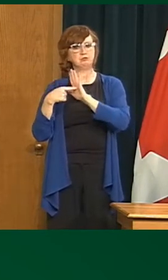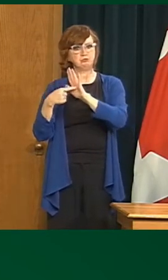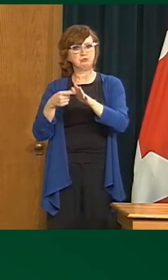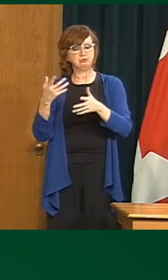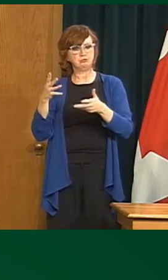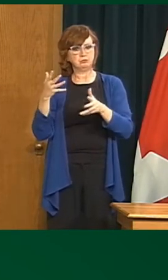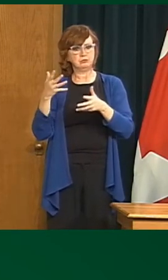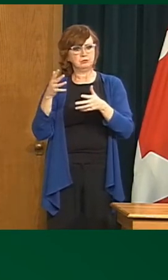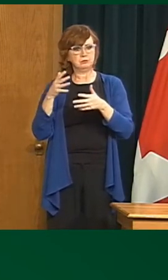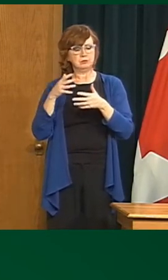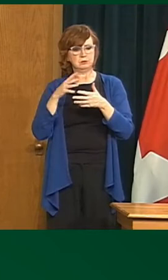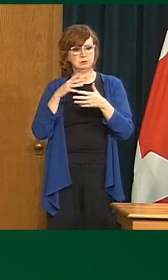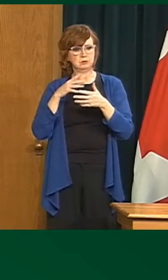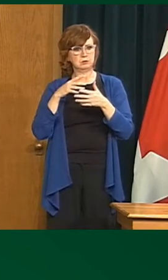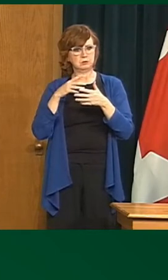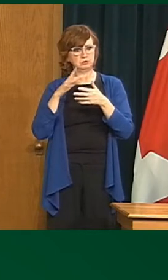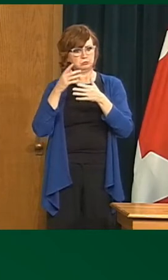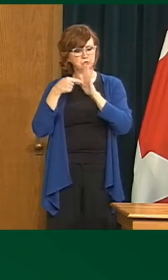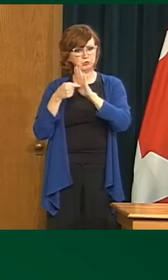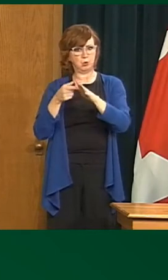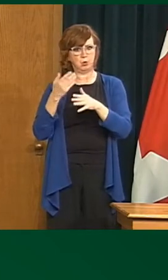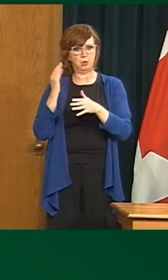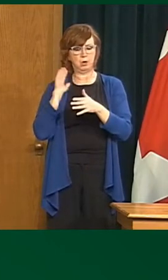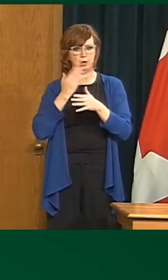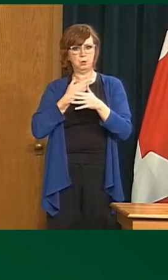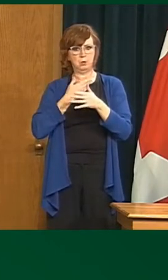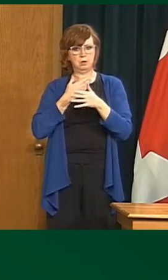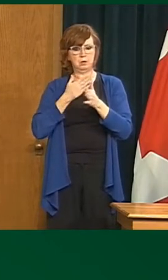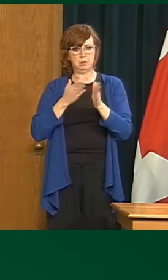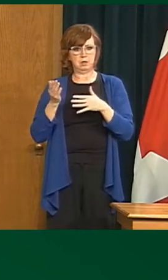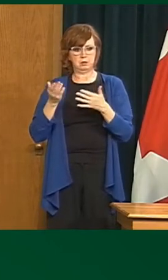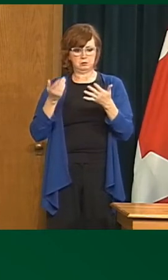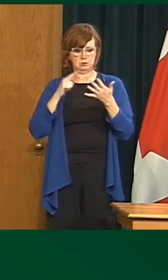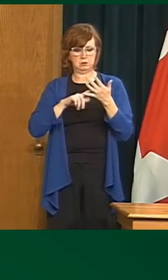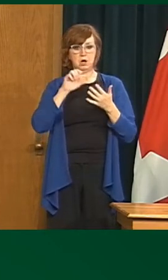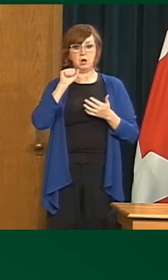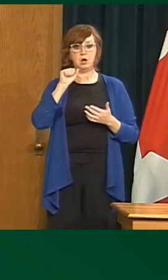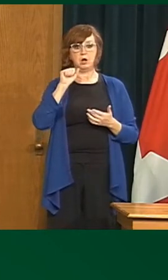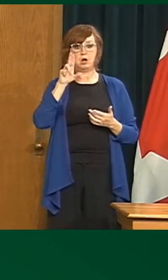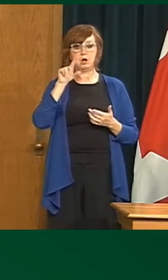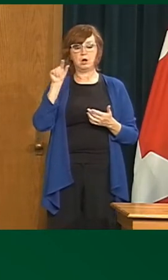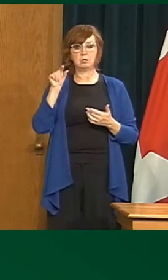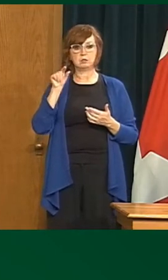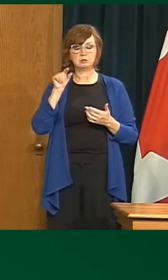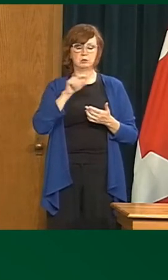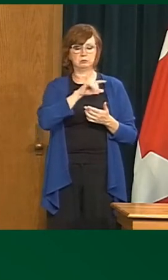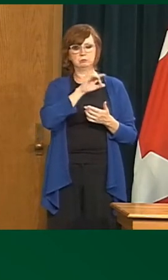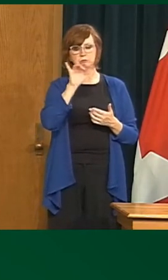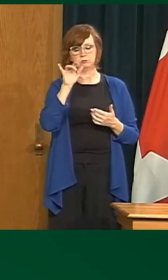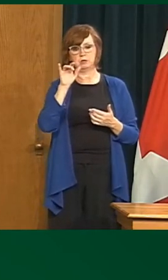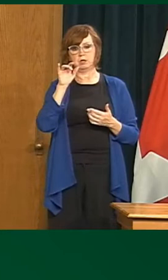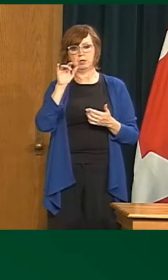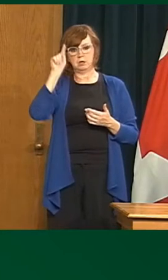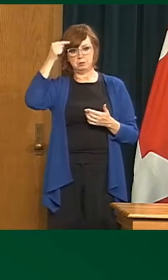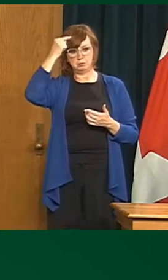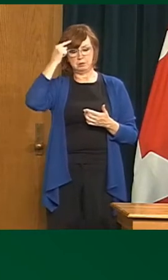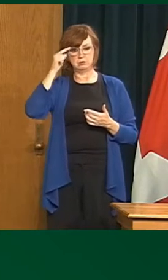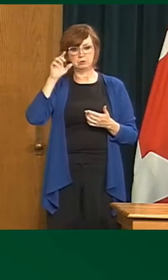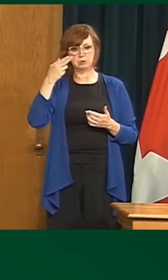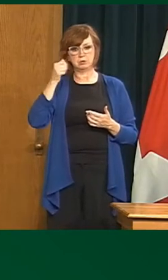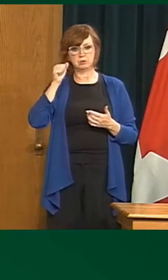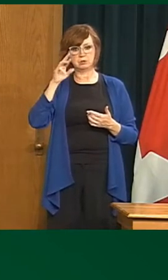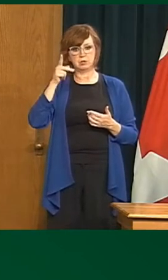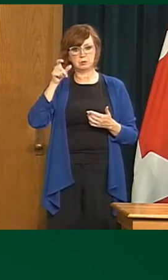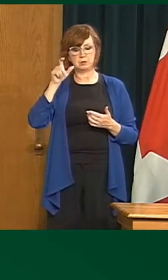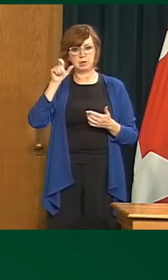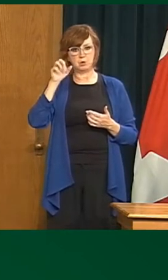those at this point in time. In August, she's going to do another revenue projection in June as well as to update what